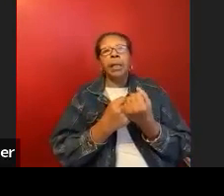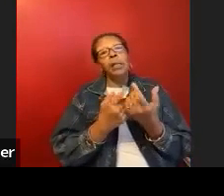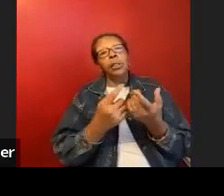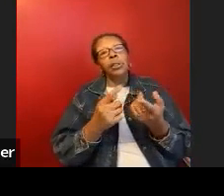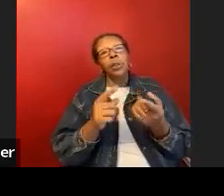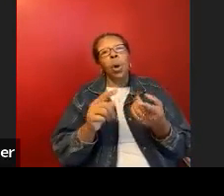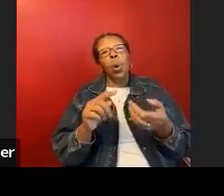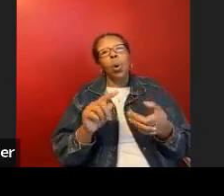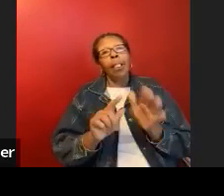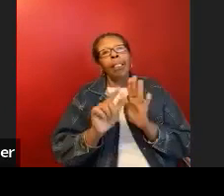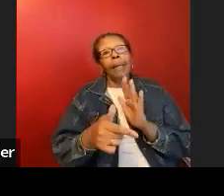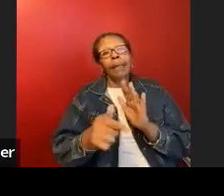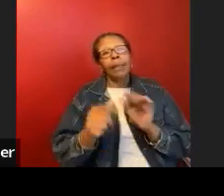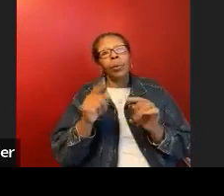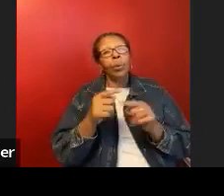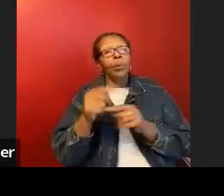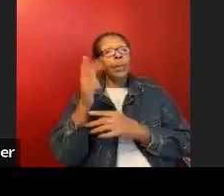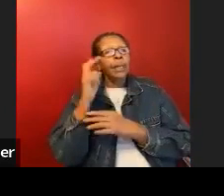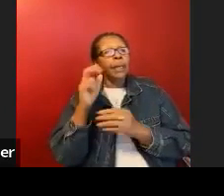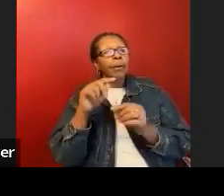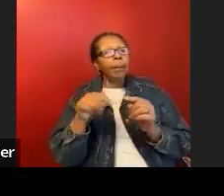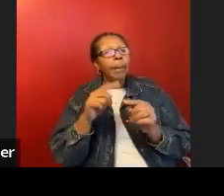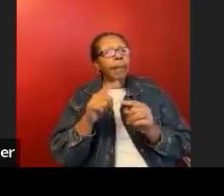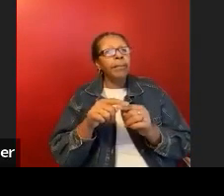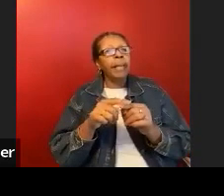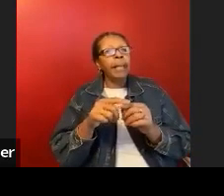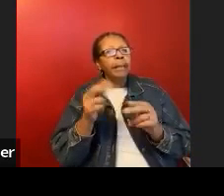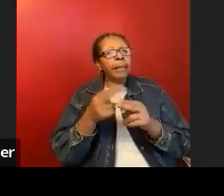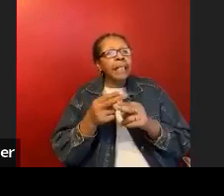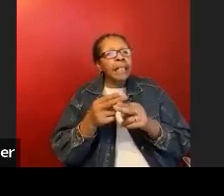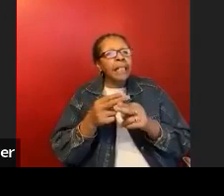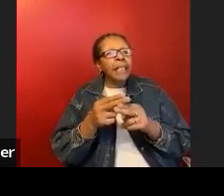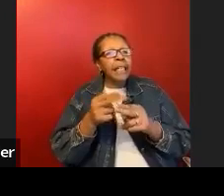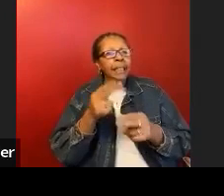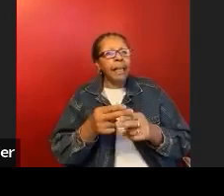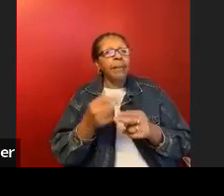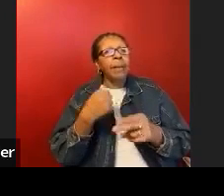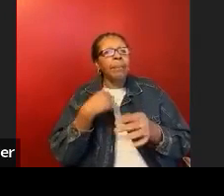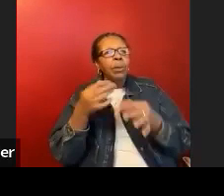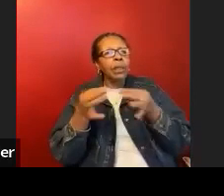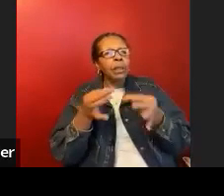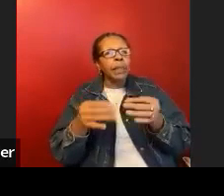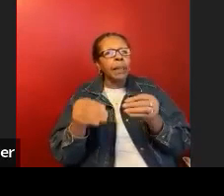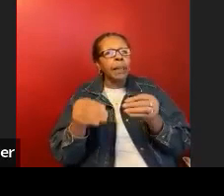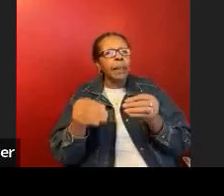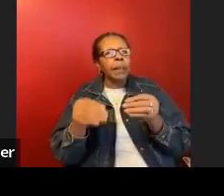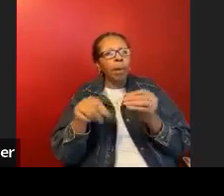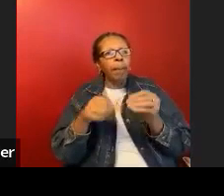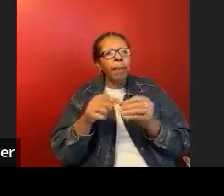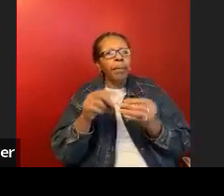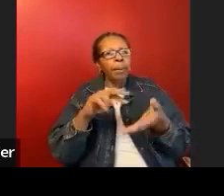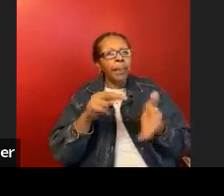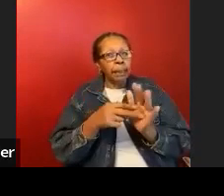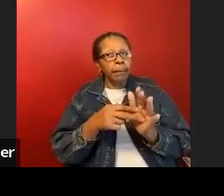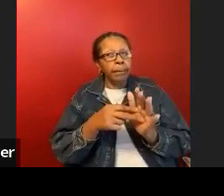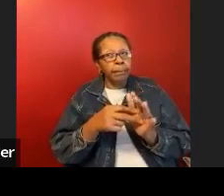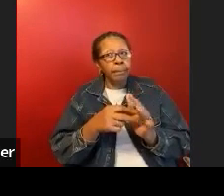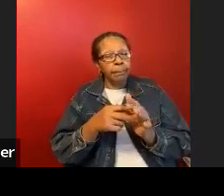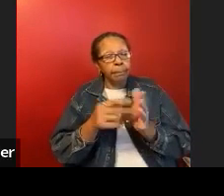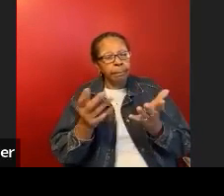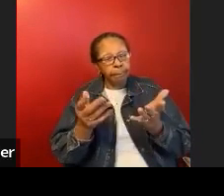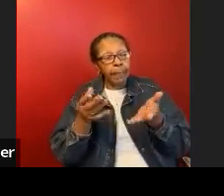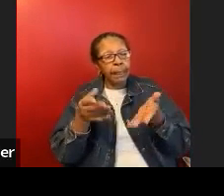I'm going to explain a little bit more about what that meaning is, okay? So let us